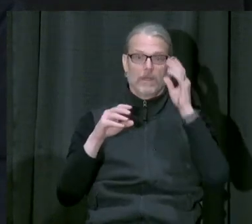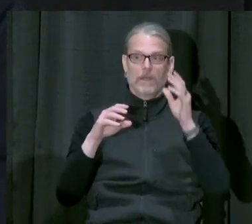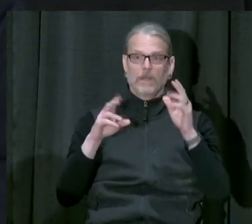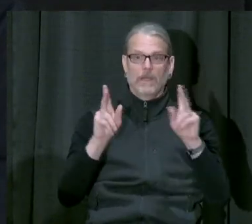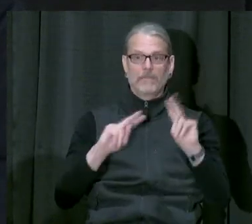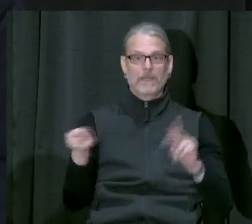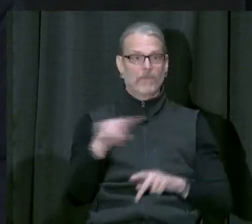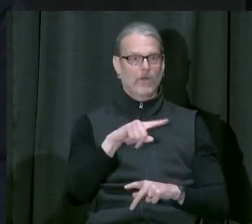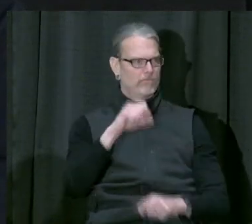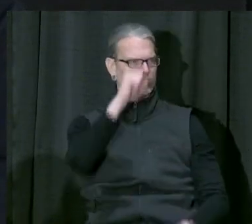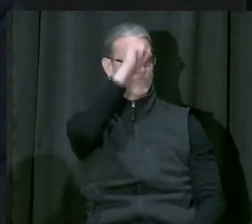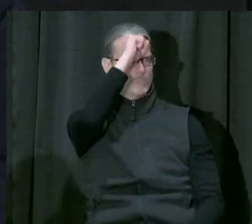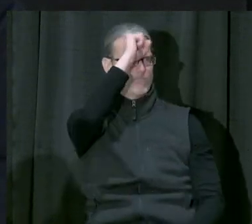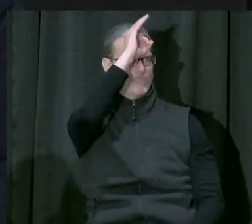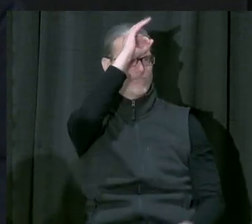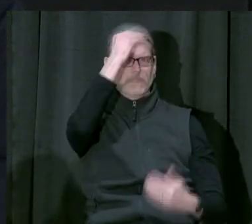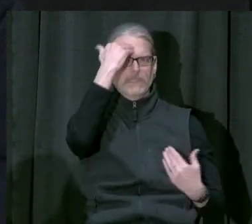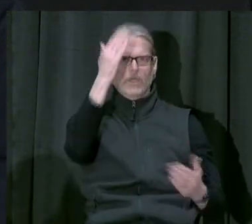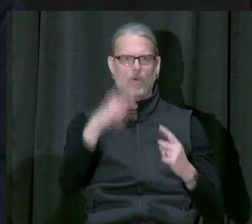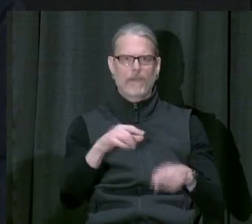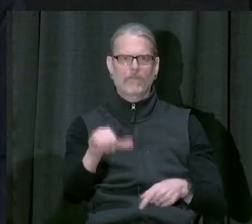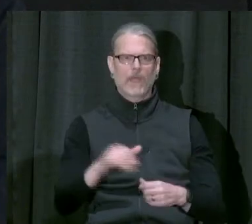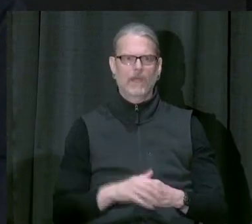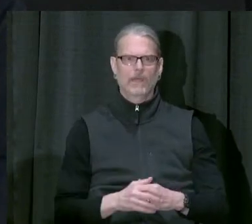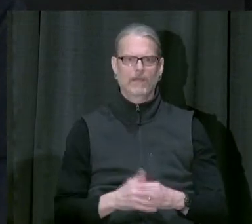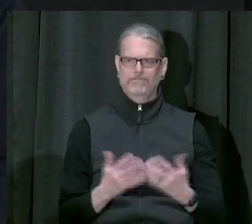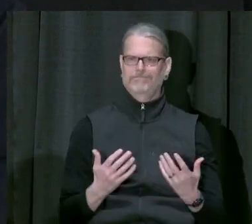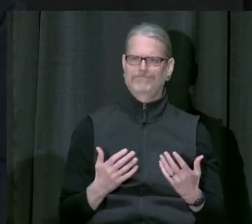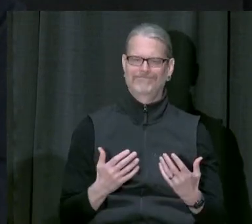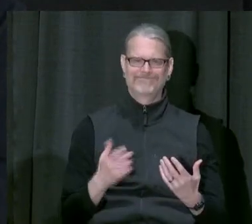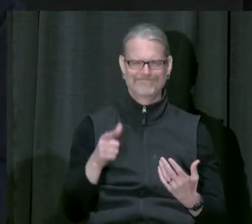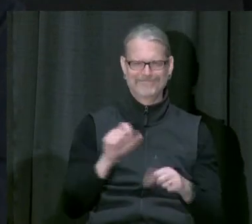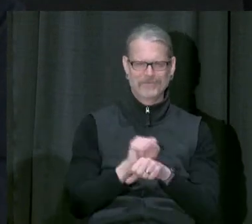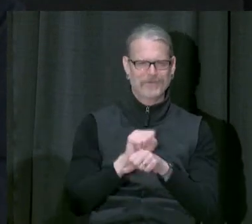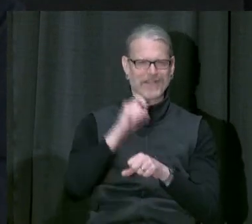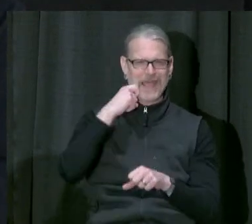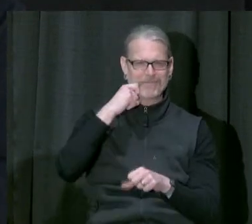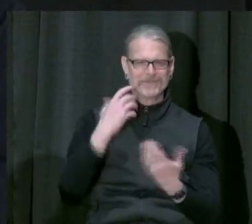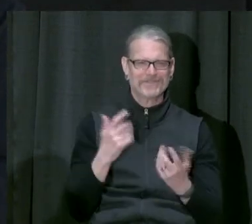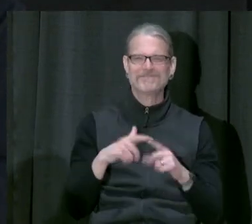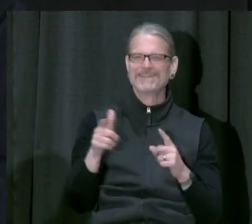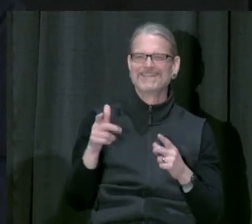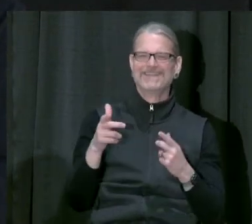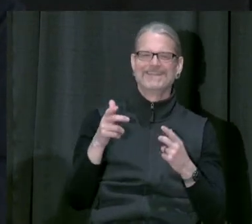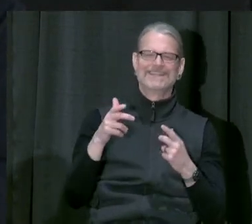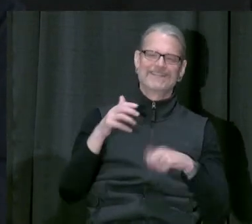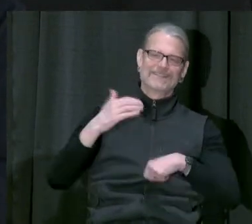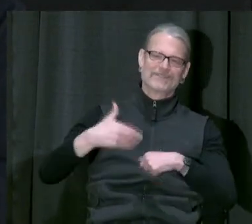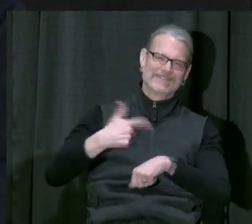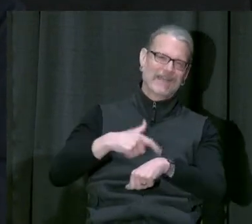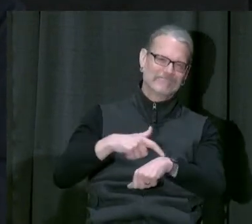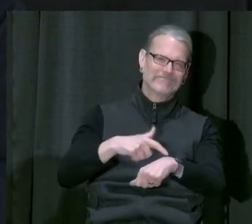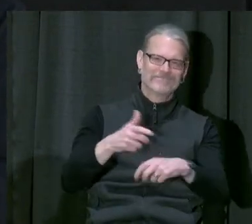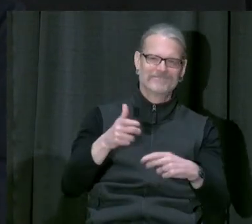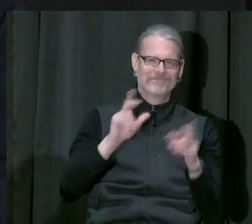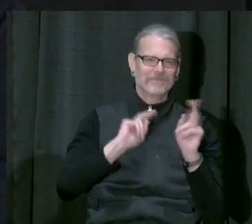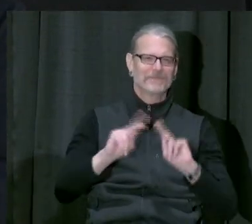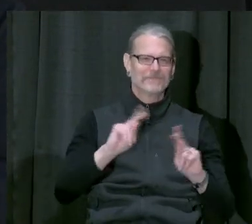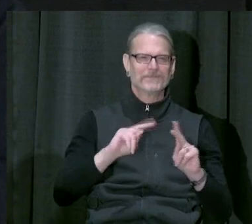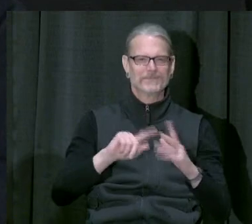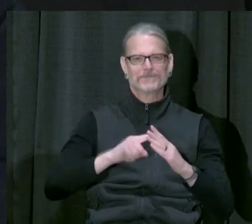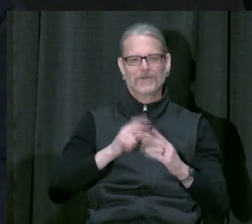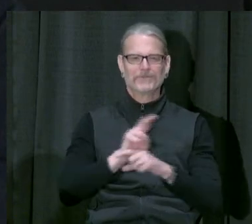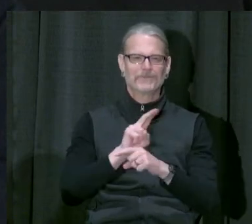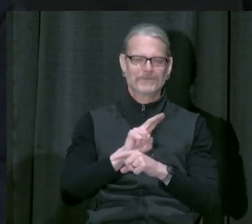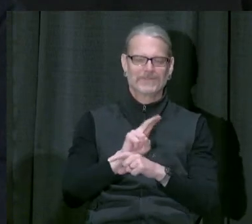them even there. So it took a little while before they caught on, and then lots of companies started implementing them, including Good Maps